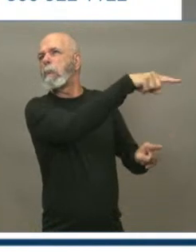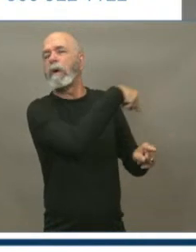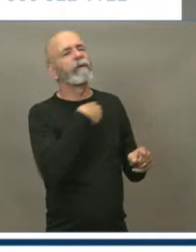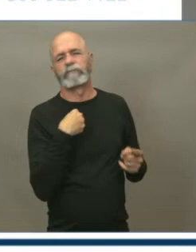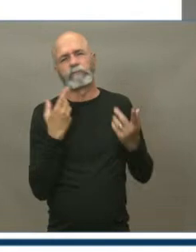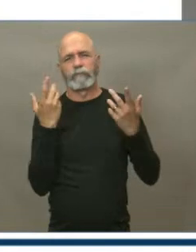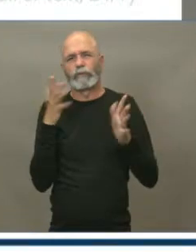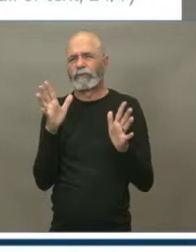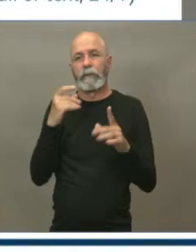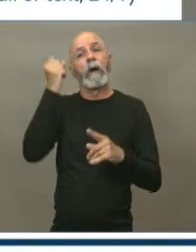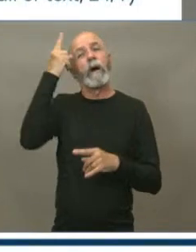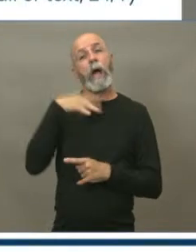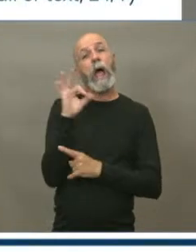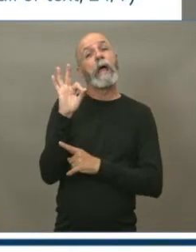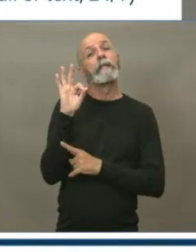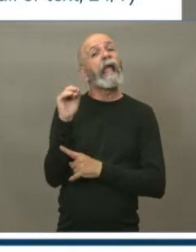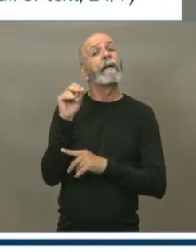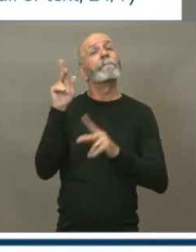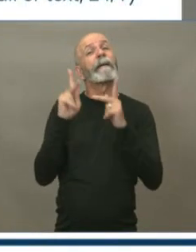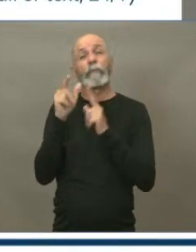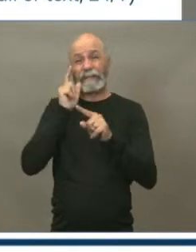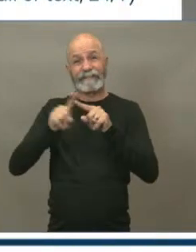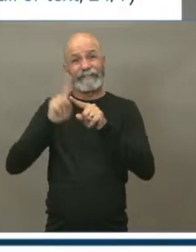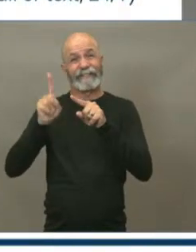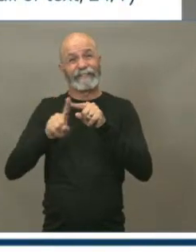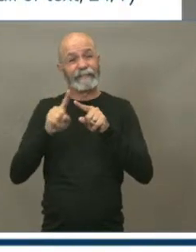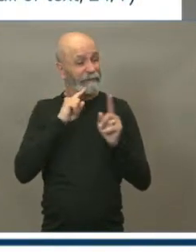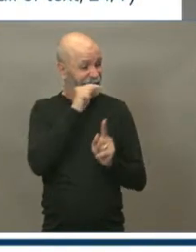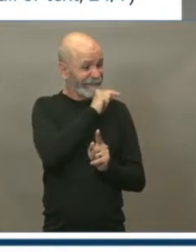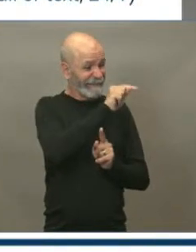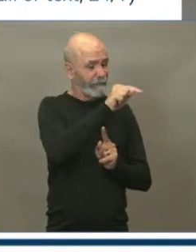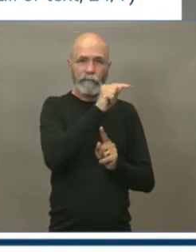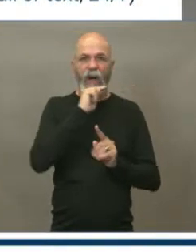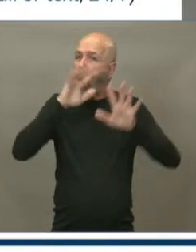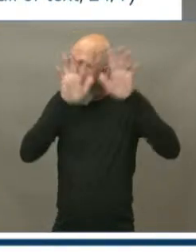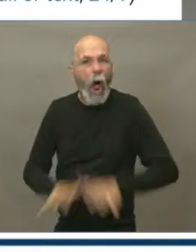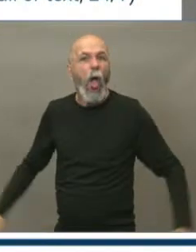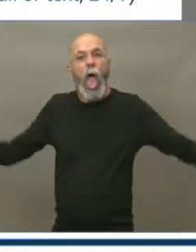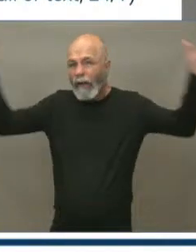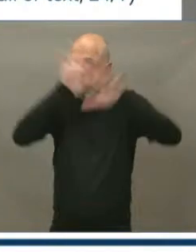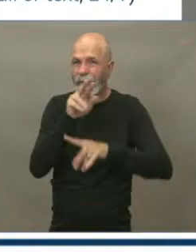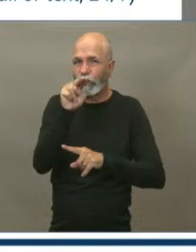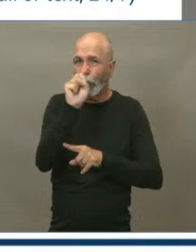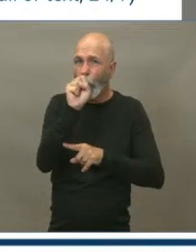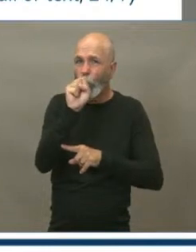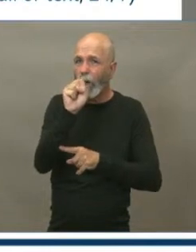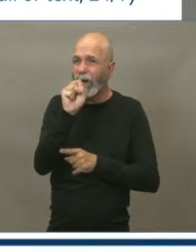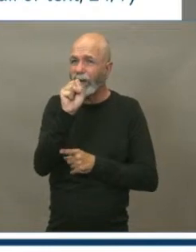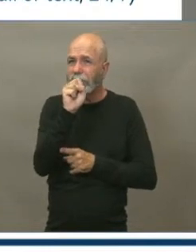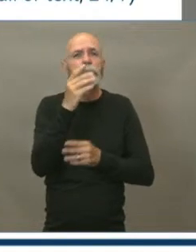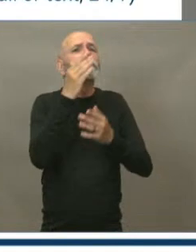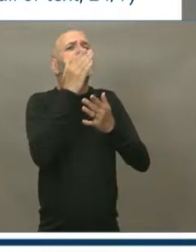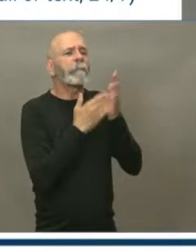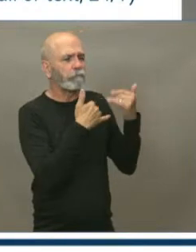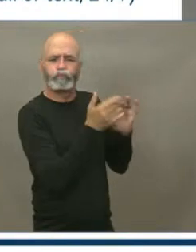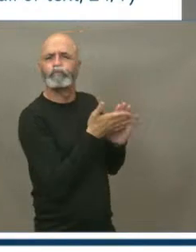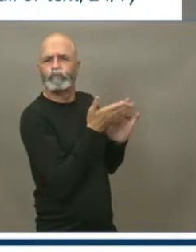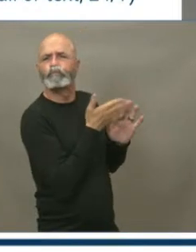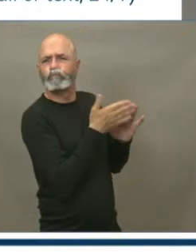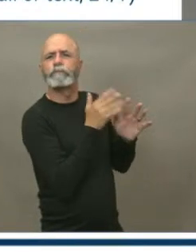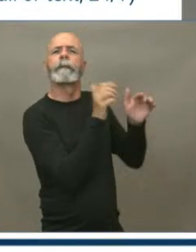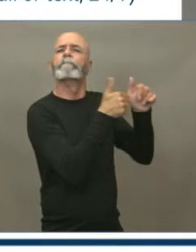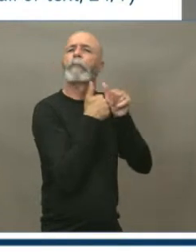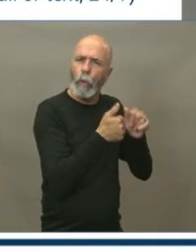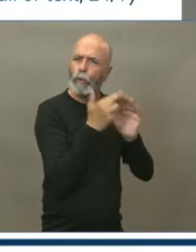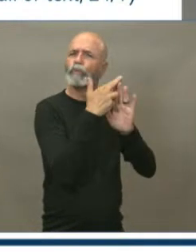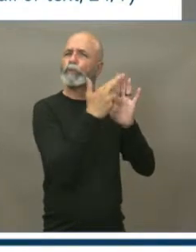board. We have lots and lots of workplaces which are still allowed to operate with COVID protocols. So no surprise, this is, when we get